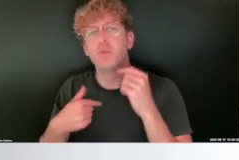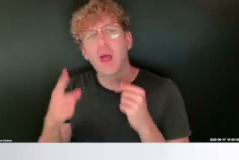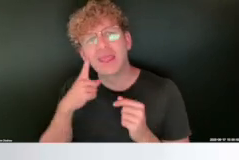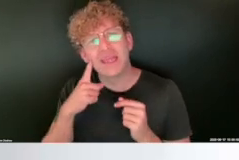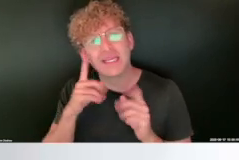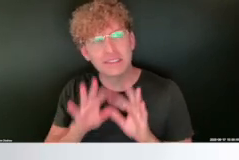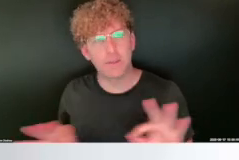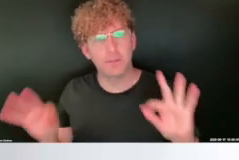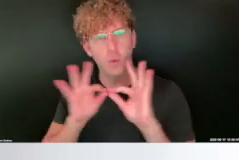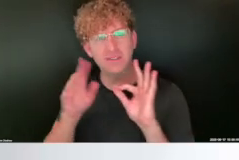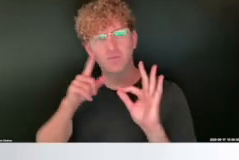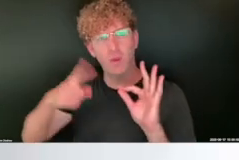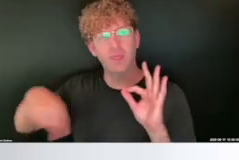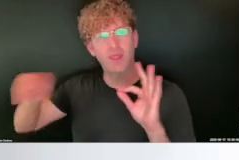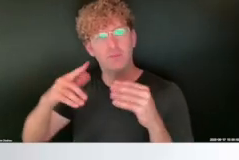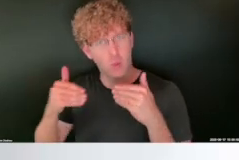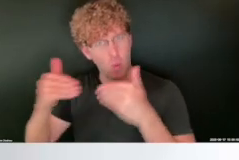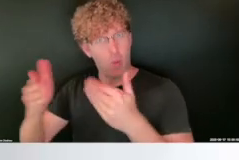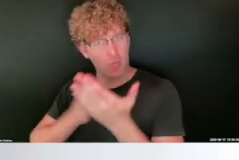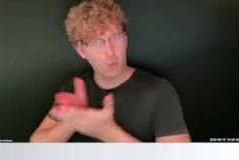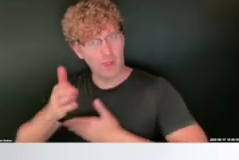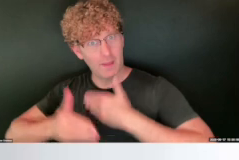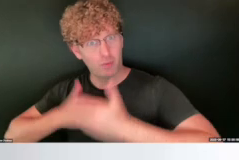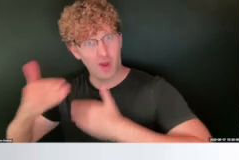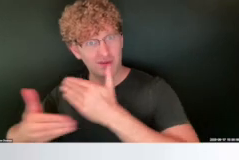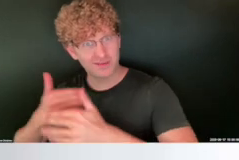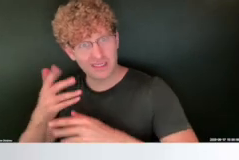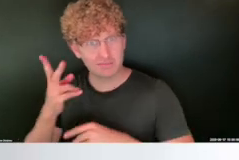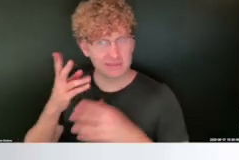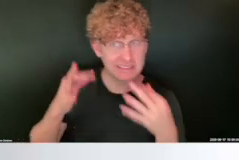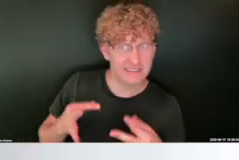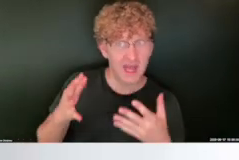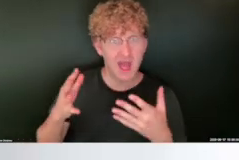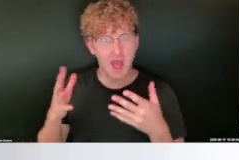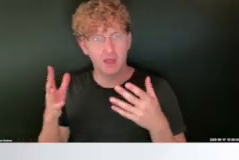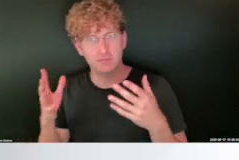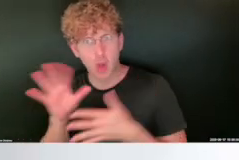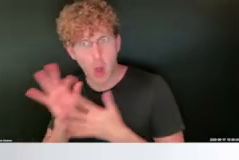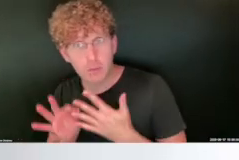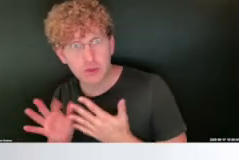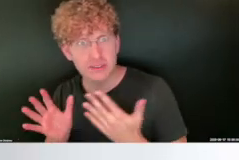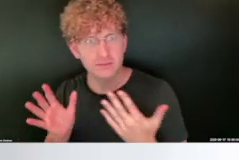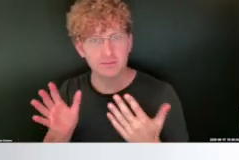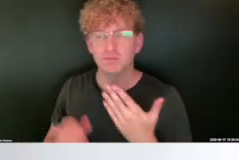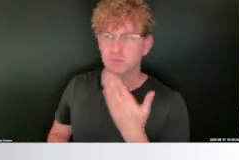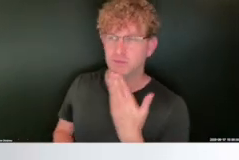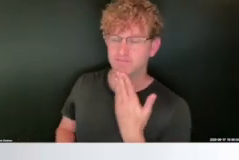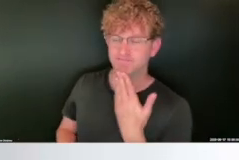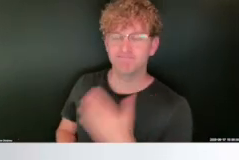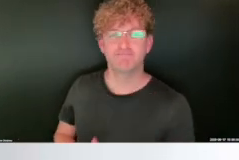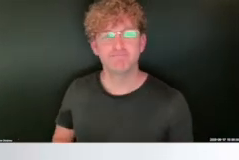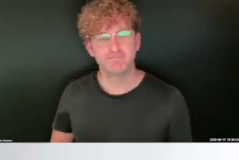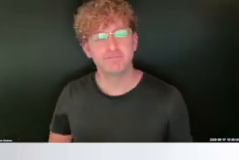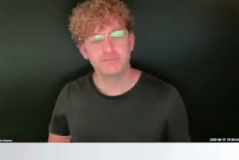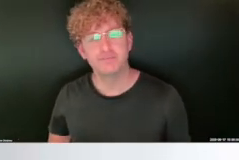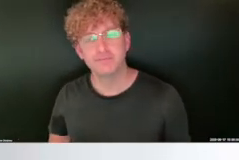go ahead and go through that process, right? Decide and see if there's a viable option for them. Yeah. Okay. Thanks, Inder. Thanks. Okay,